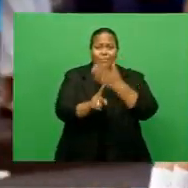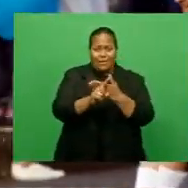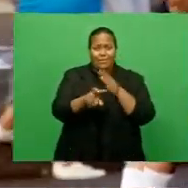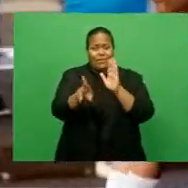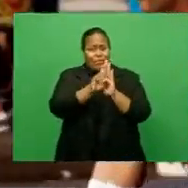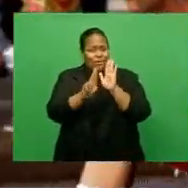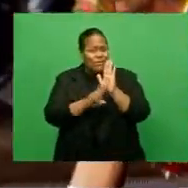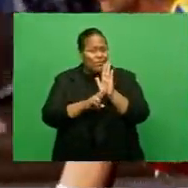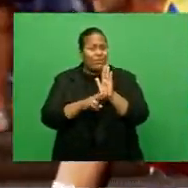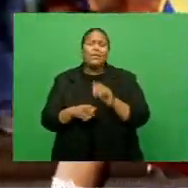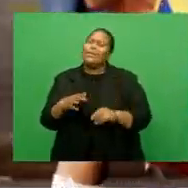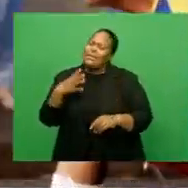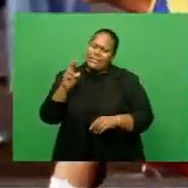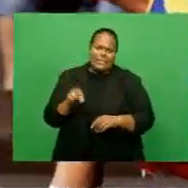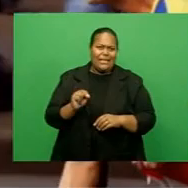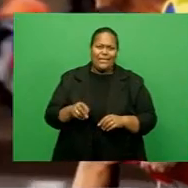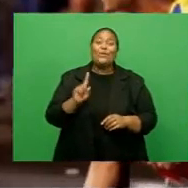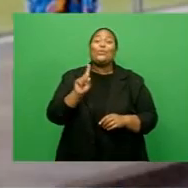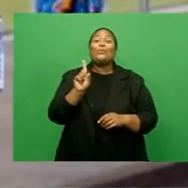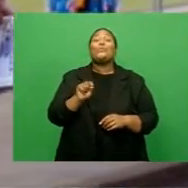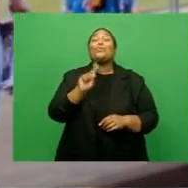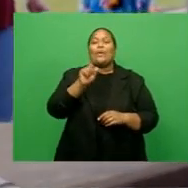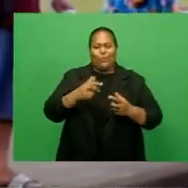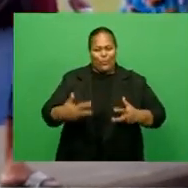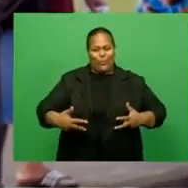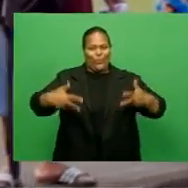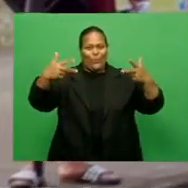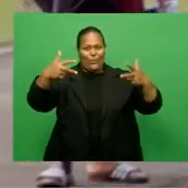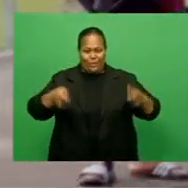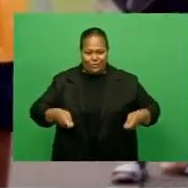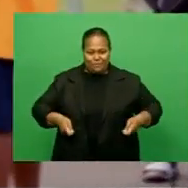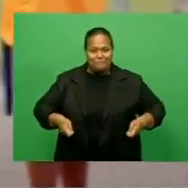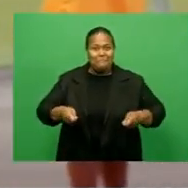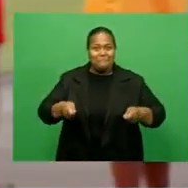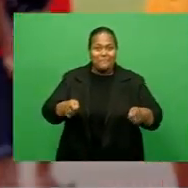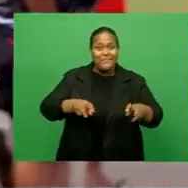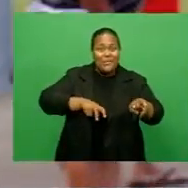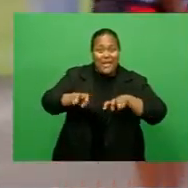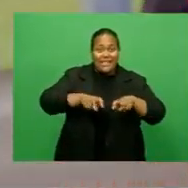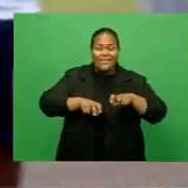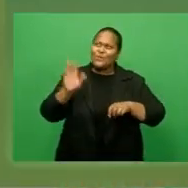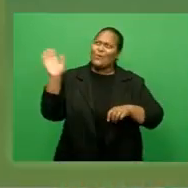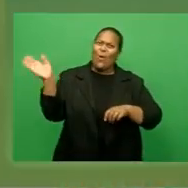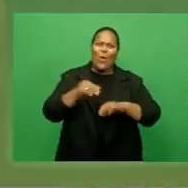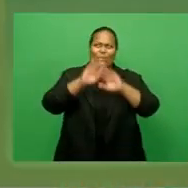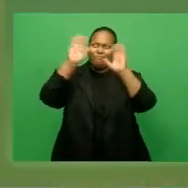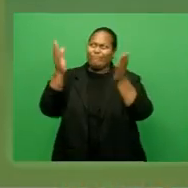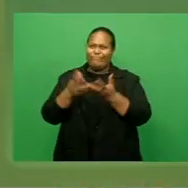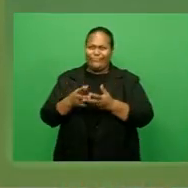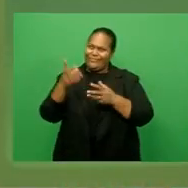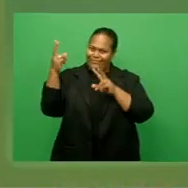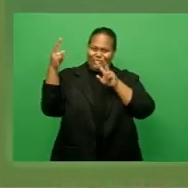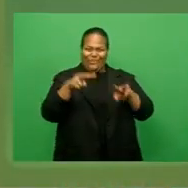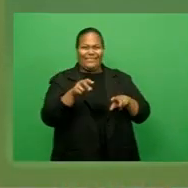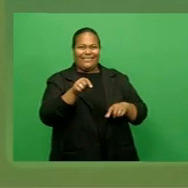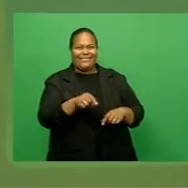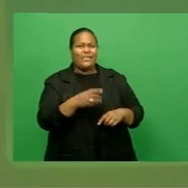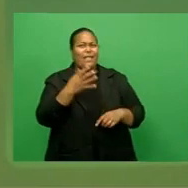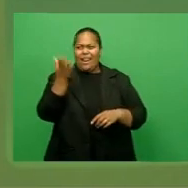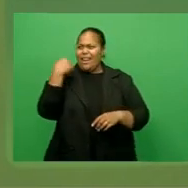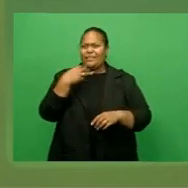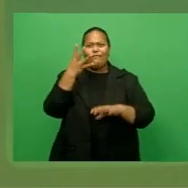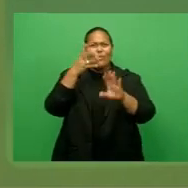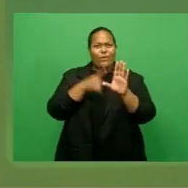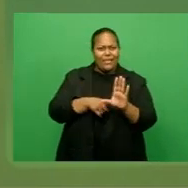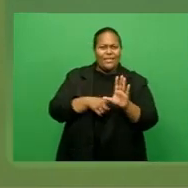they have opted to do a virtual race, which targets participants from across the globe. She says in the past 4 years, the wheelbarrow race